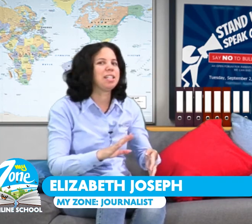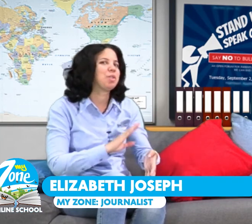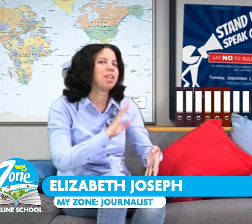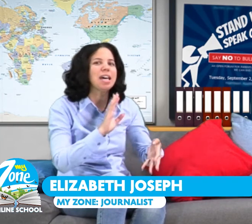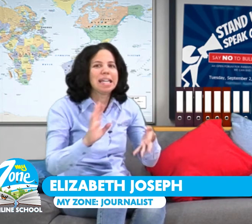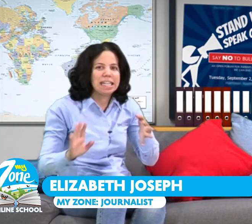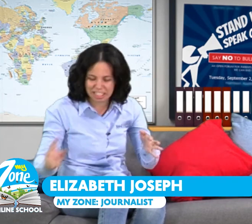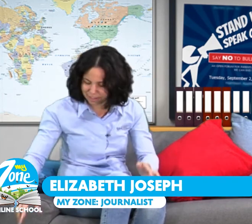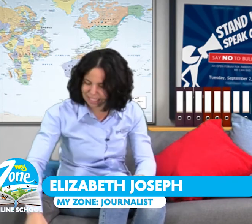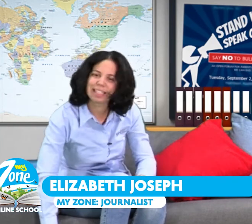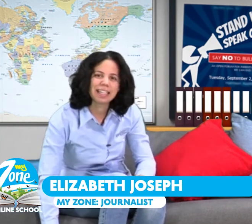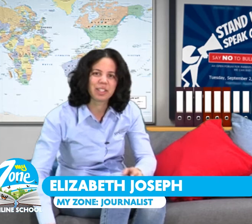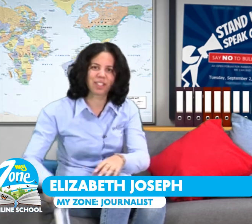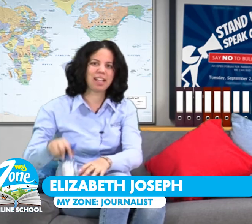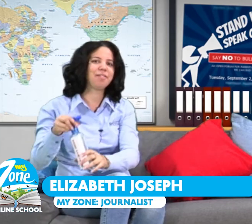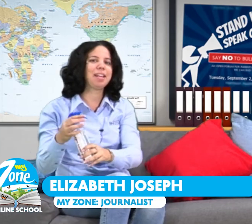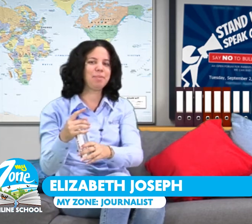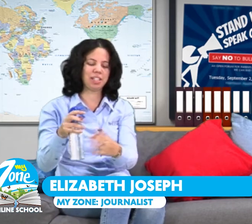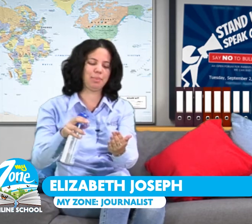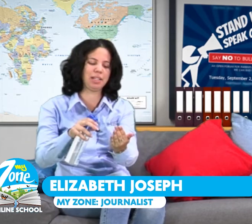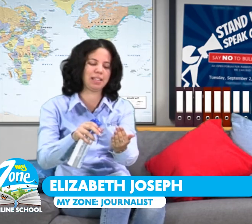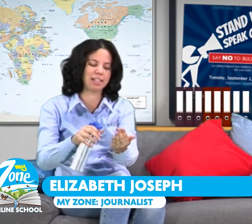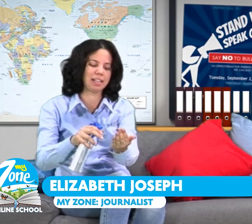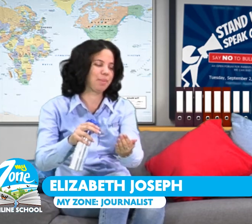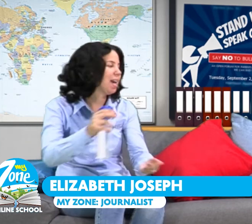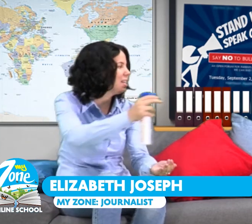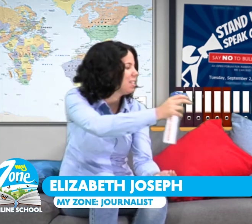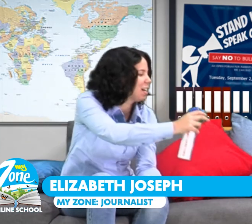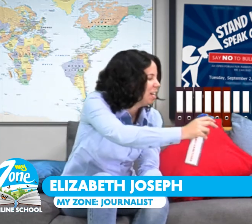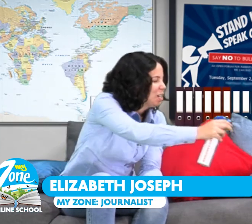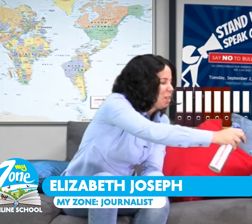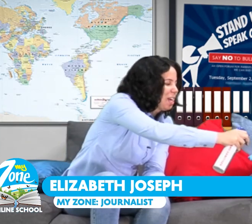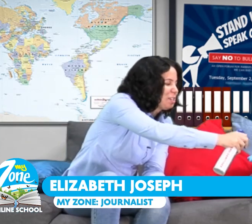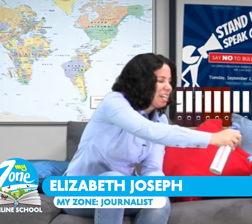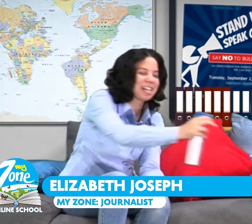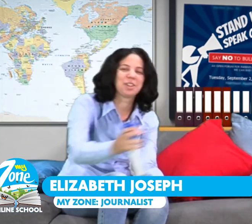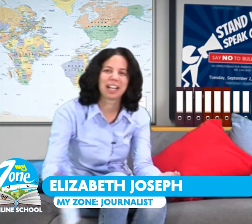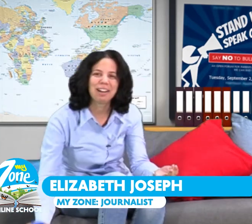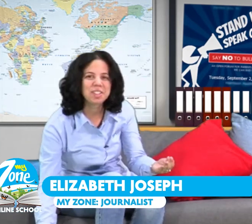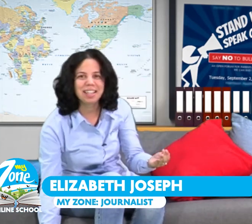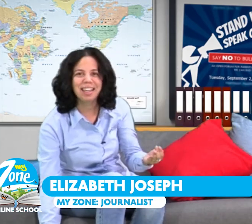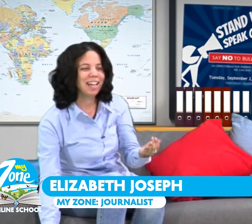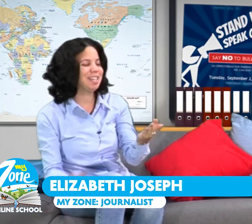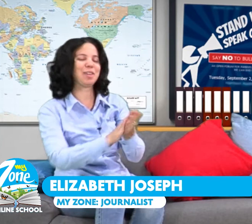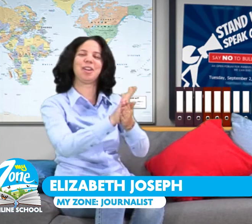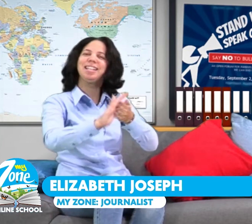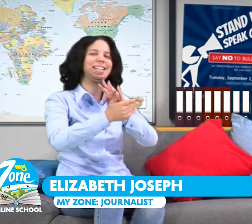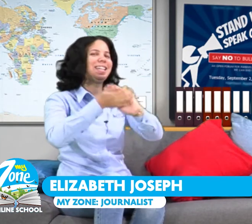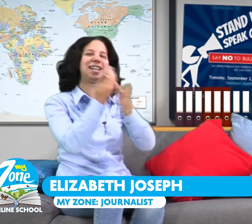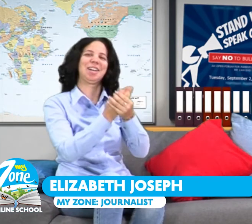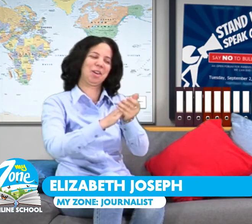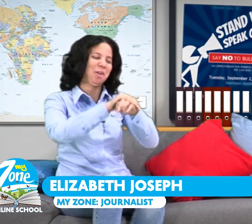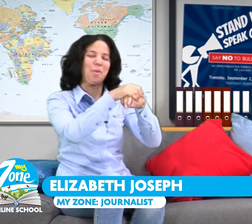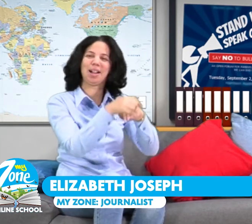get into the nitty-gritty things of stuff, let me just please sanitize my hands. Sir, would you like to sanitize your Yes, gloves? thank you so See, much. he's